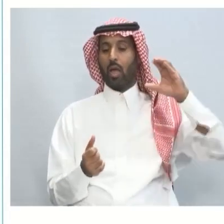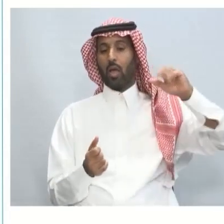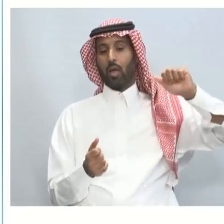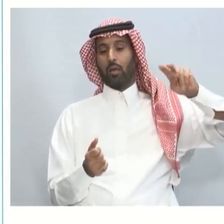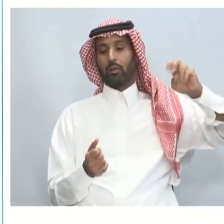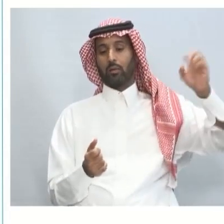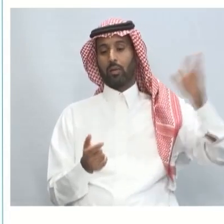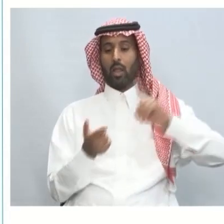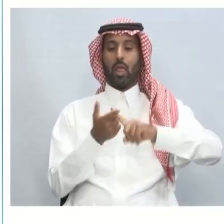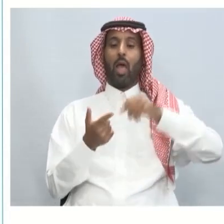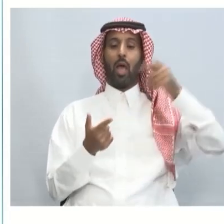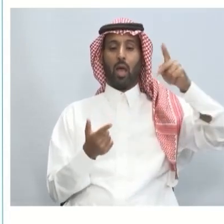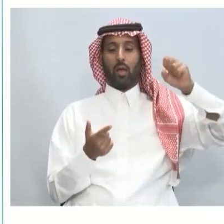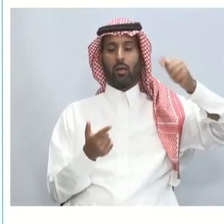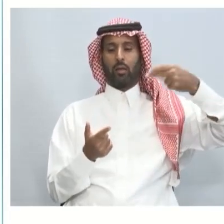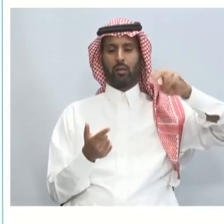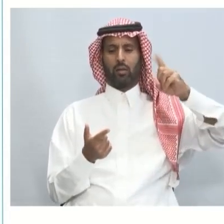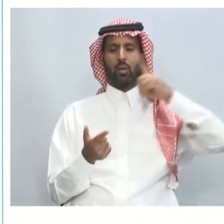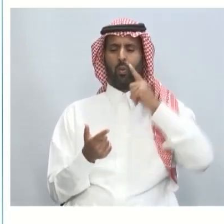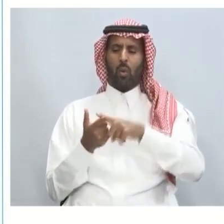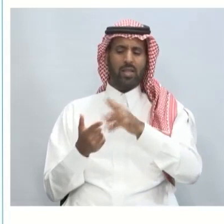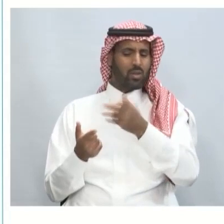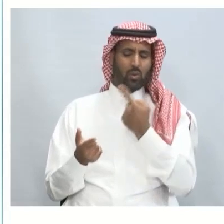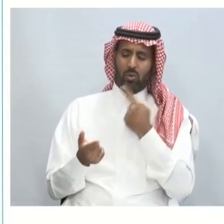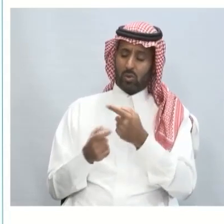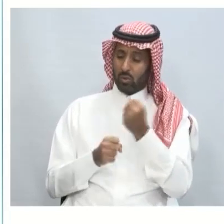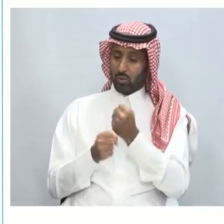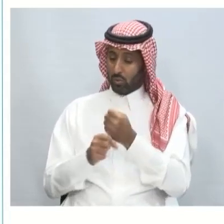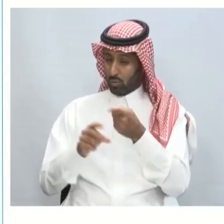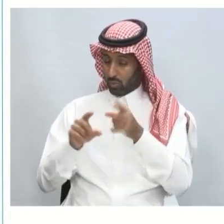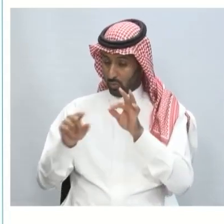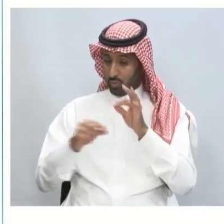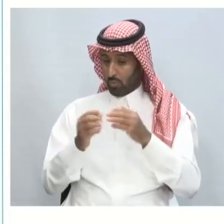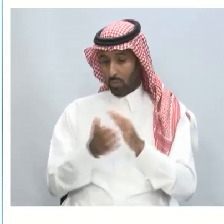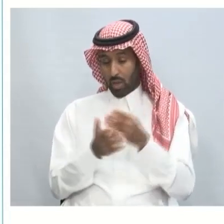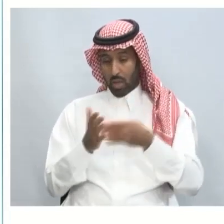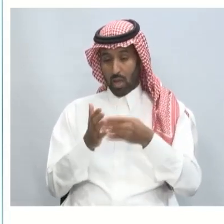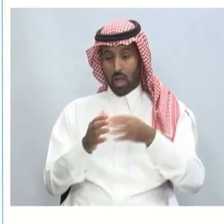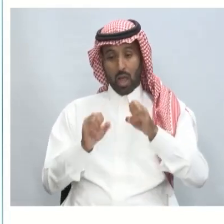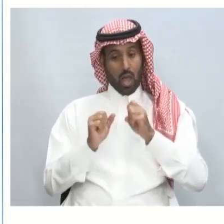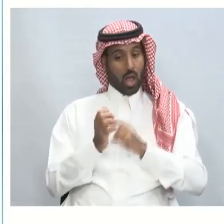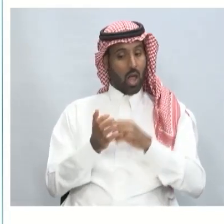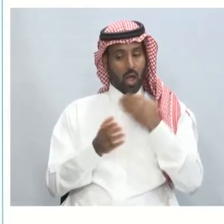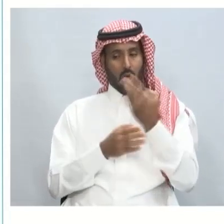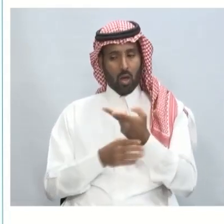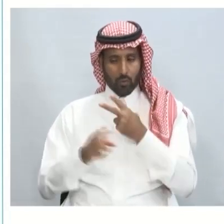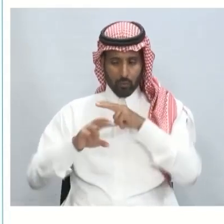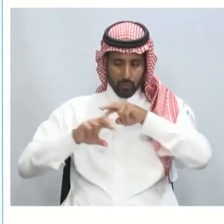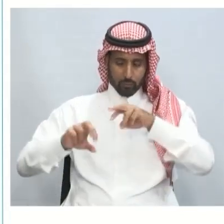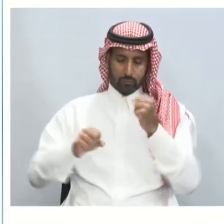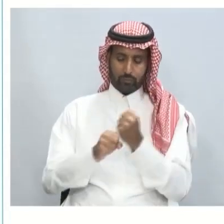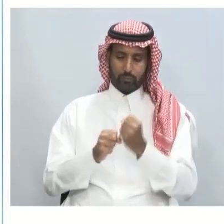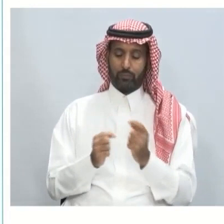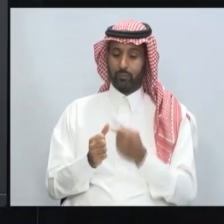So, Khalid, what kind of job are you interested in getting after college? Of course, this is